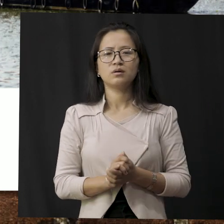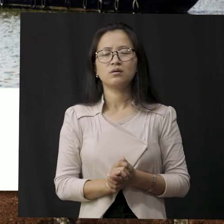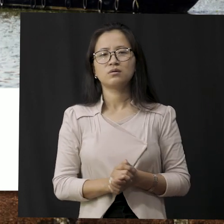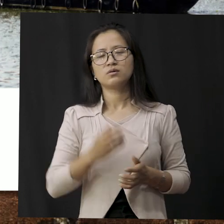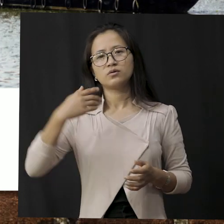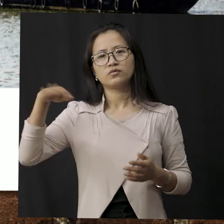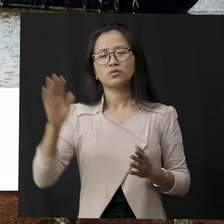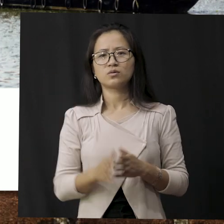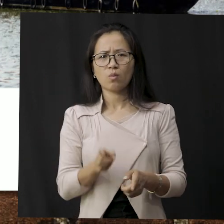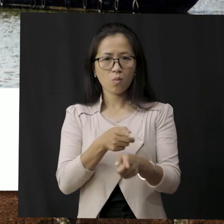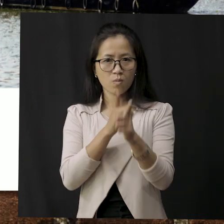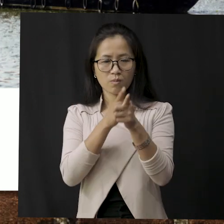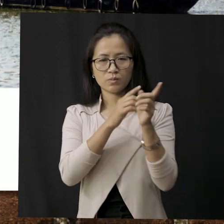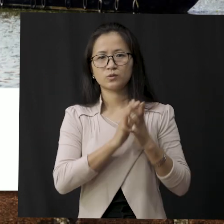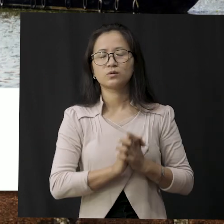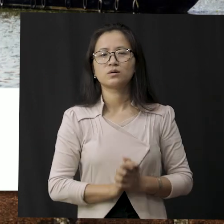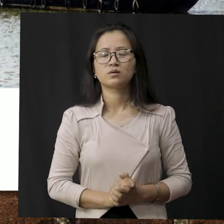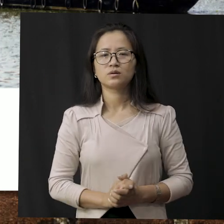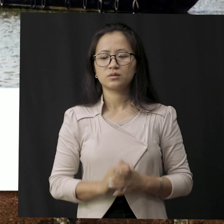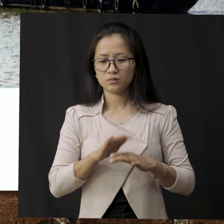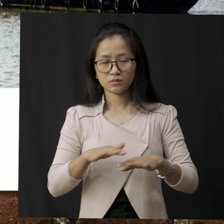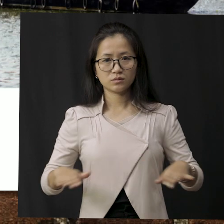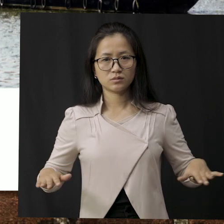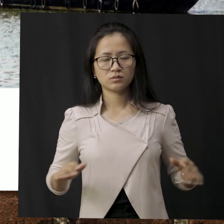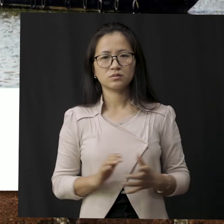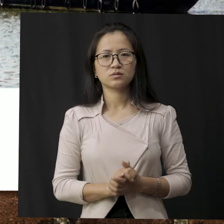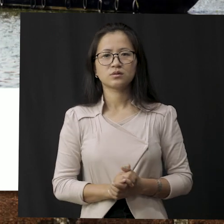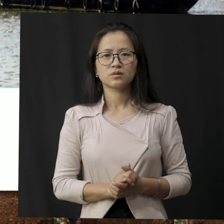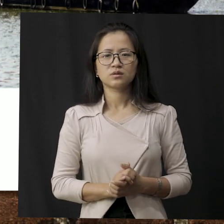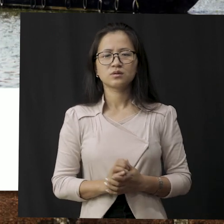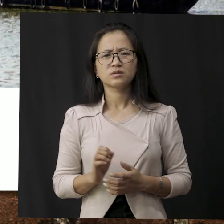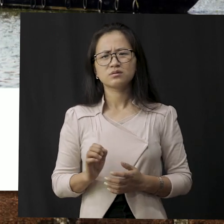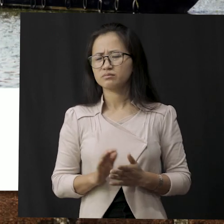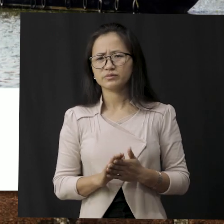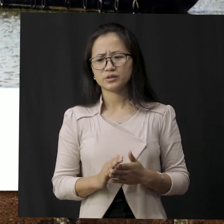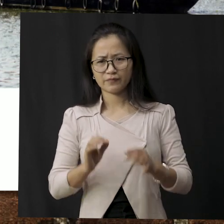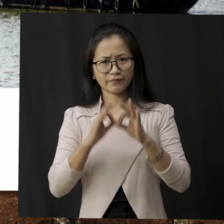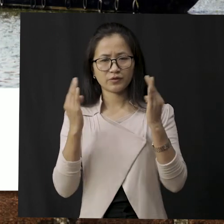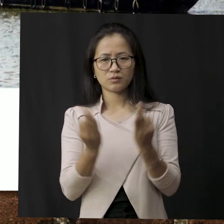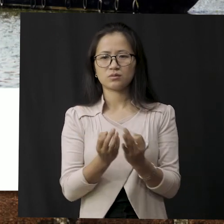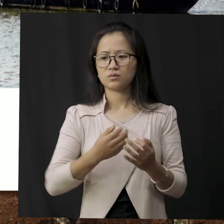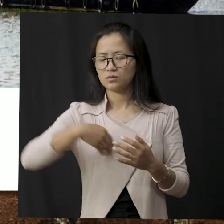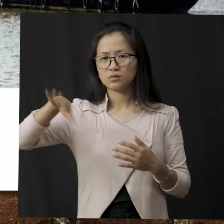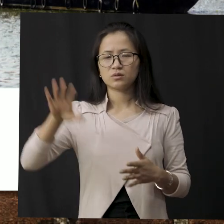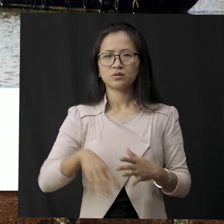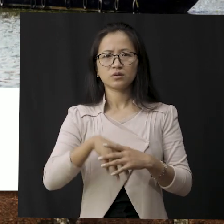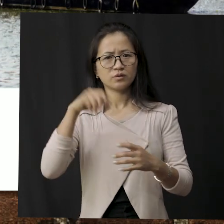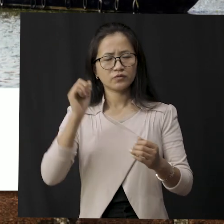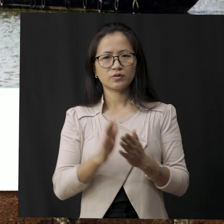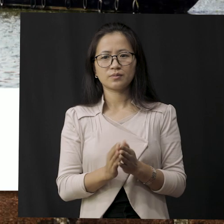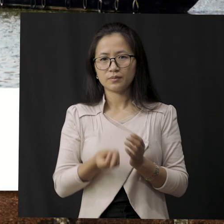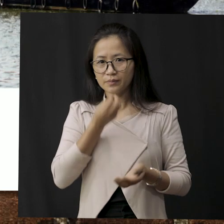war. Okay. Now, students, even some family, when they go out for a